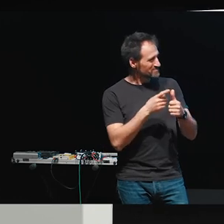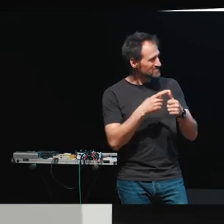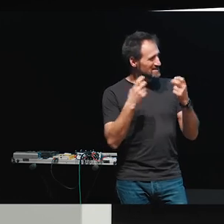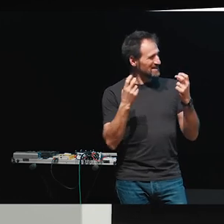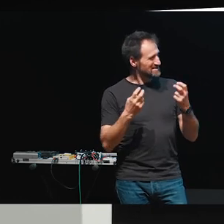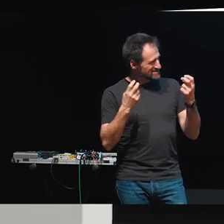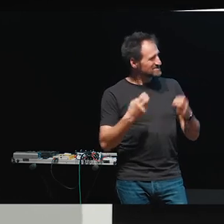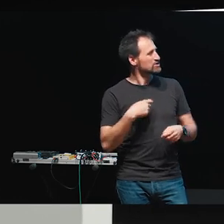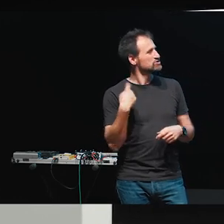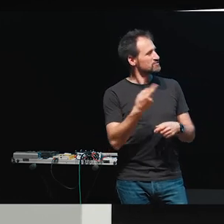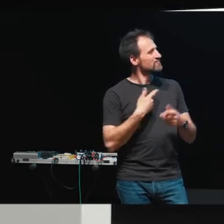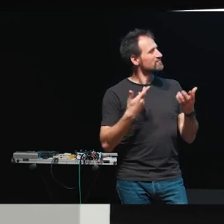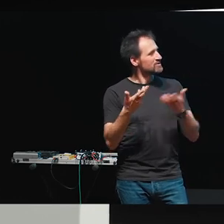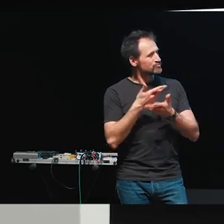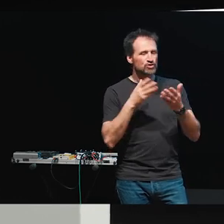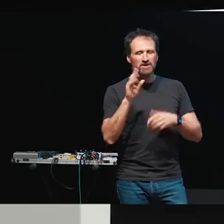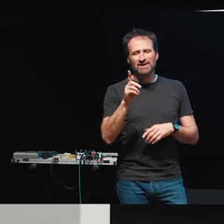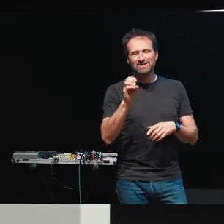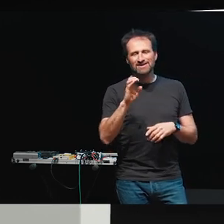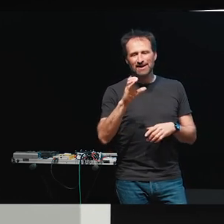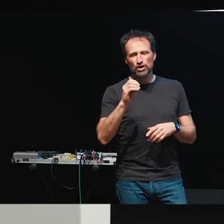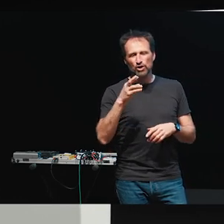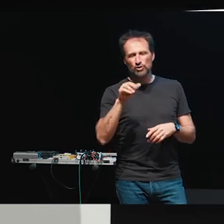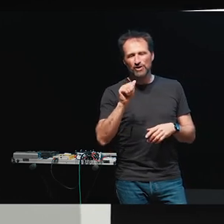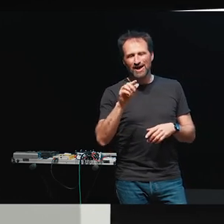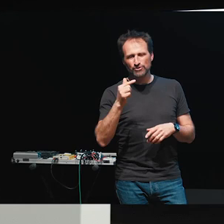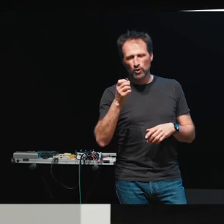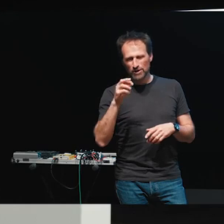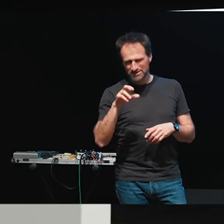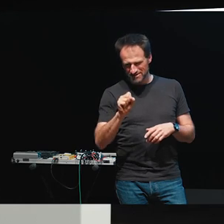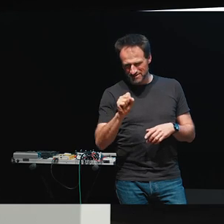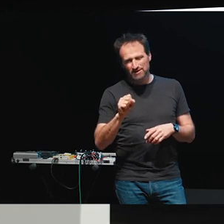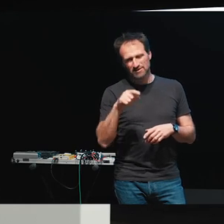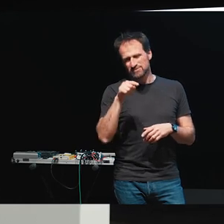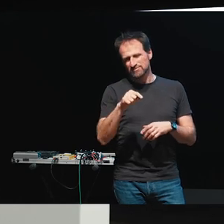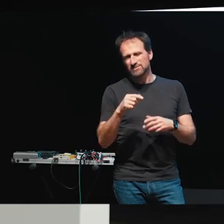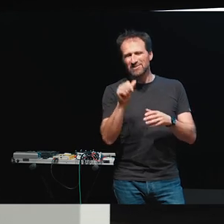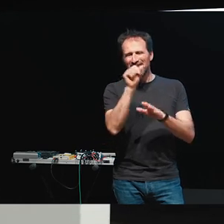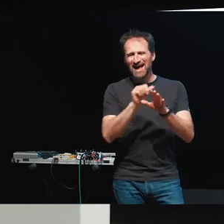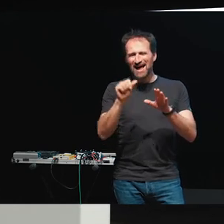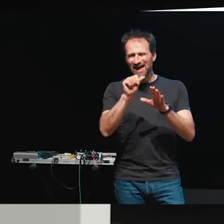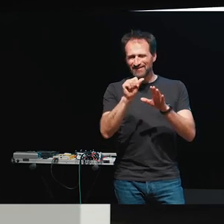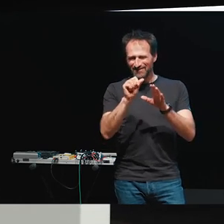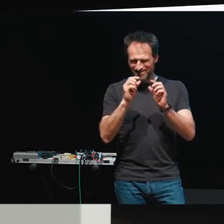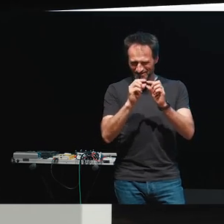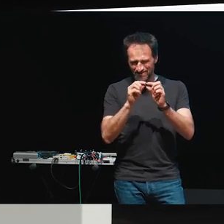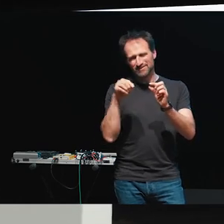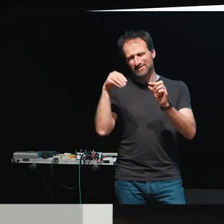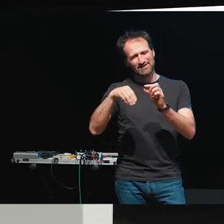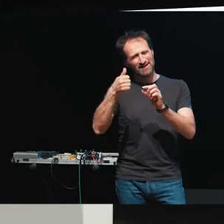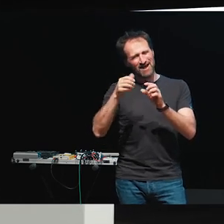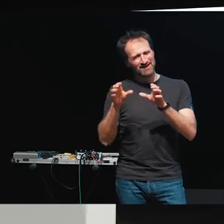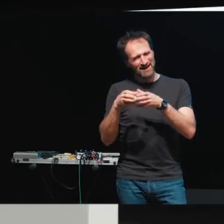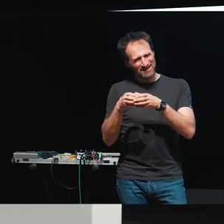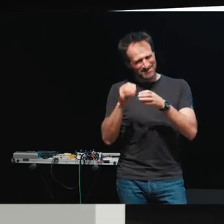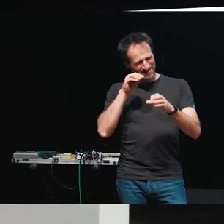talked about decorators, which you may be using with the @ that you put in a class. And